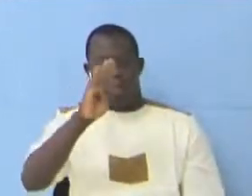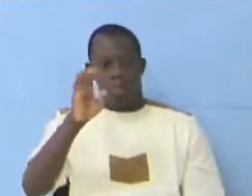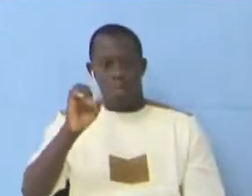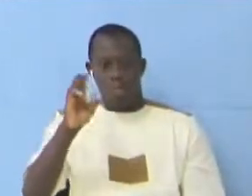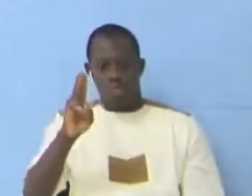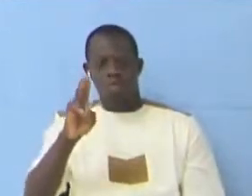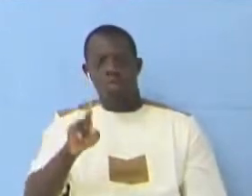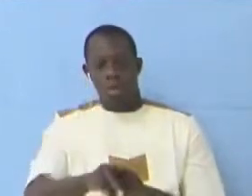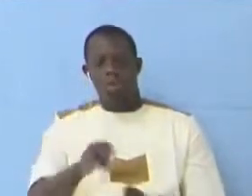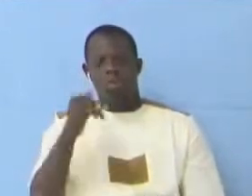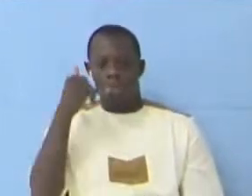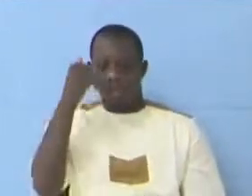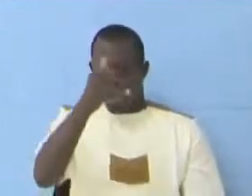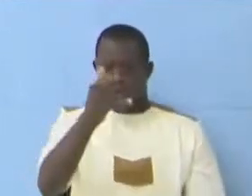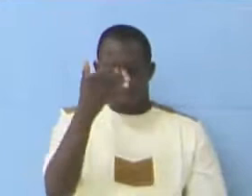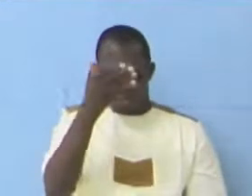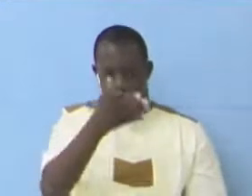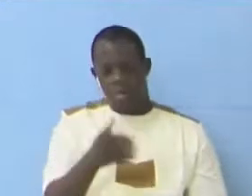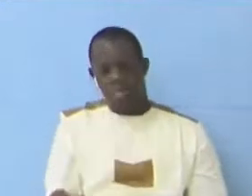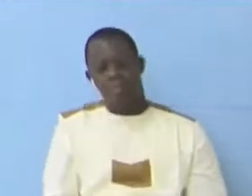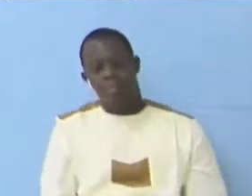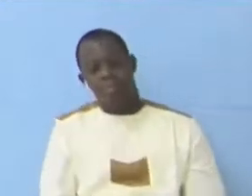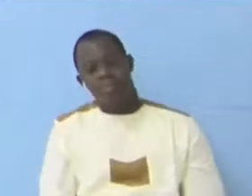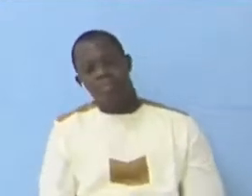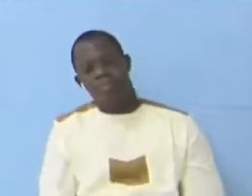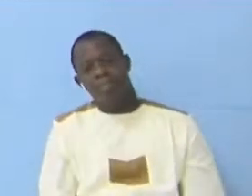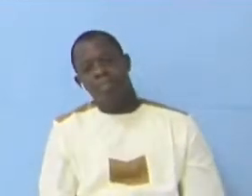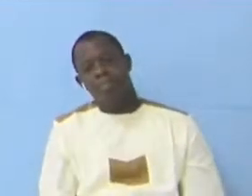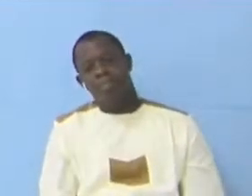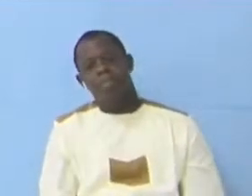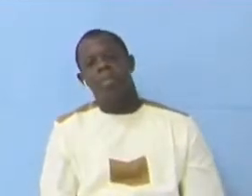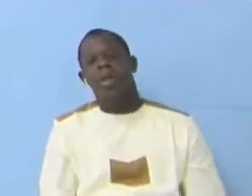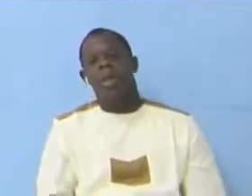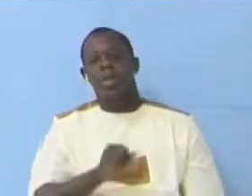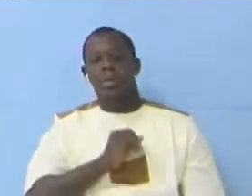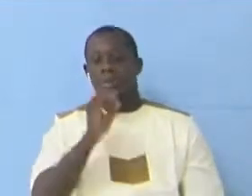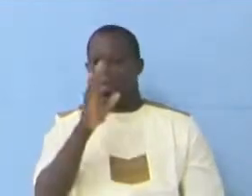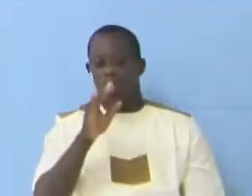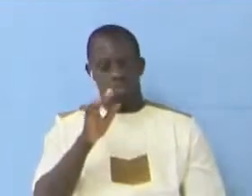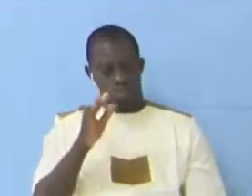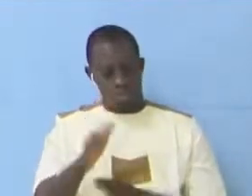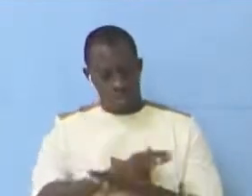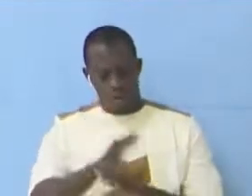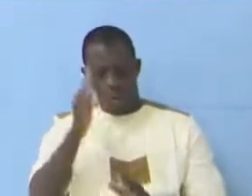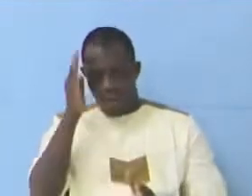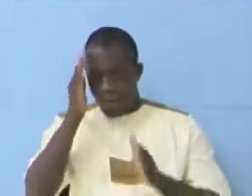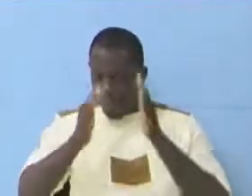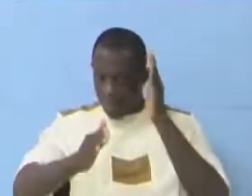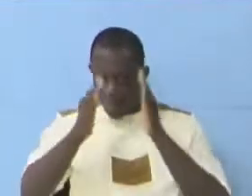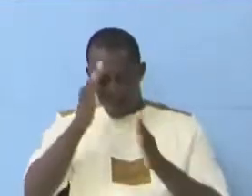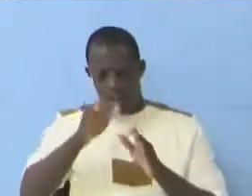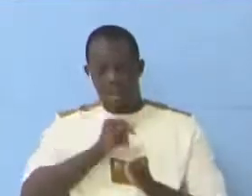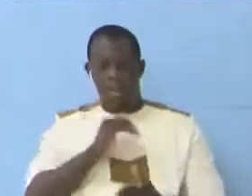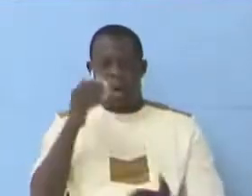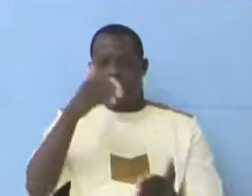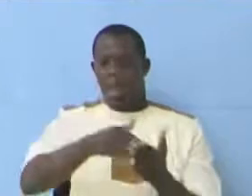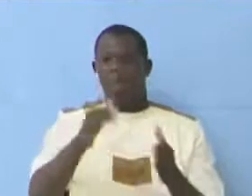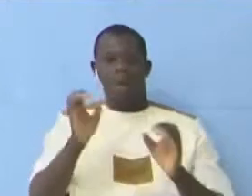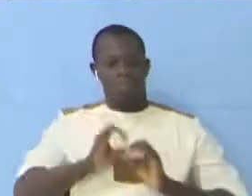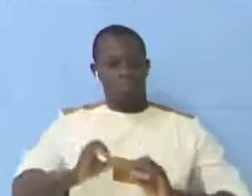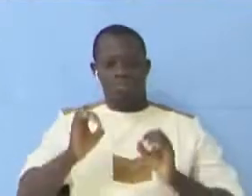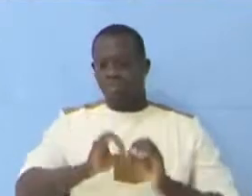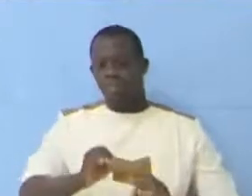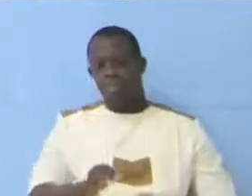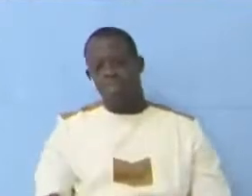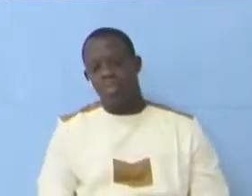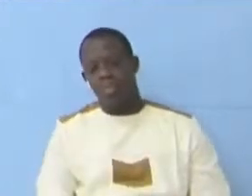Brother nag Babu moom moo ko ne maa ngi fa. But he said he was busy, he didn't come. ci la wax ne daal loxo ma ngi jàppoon jamono